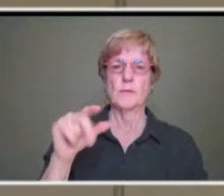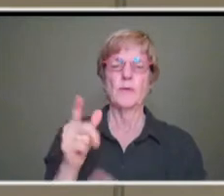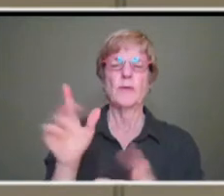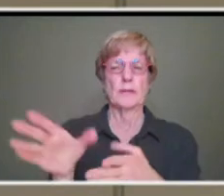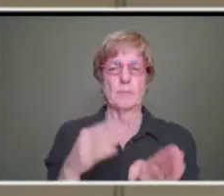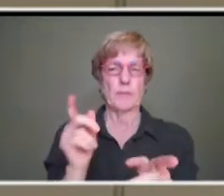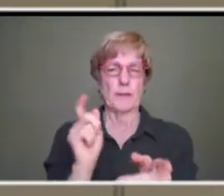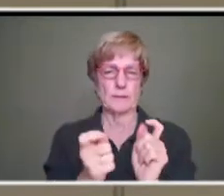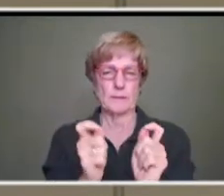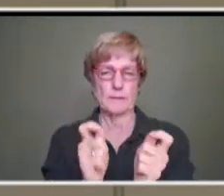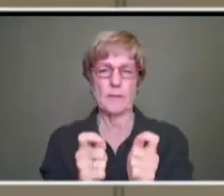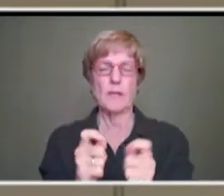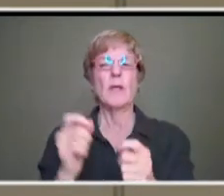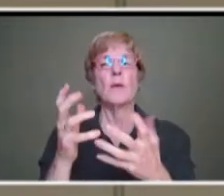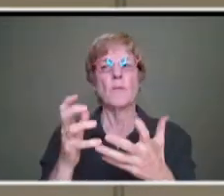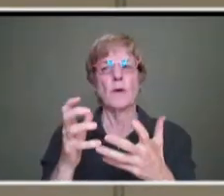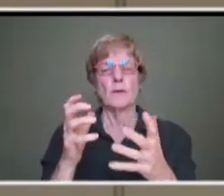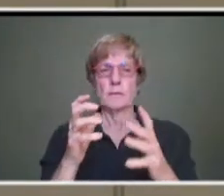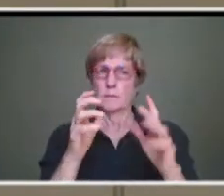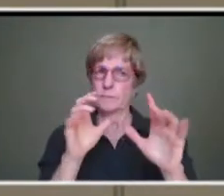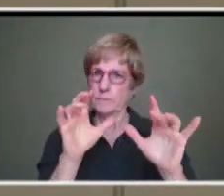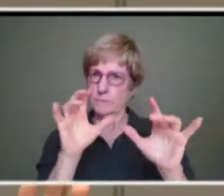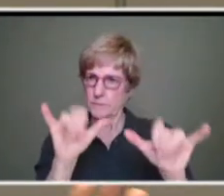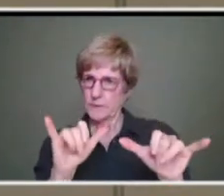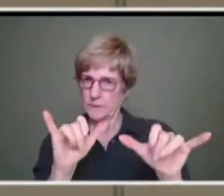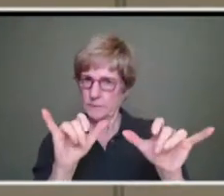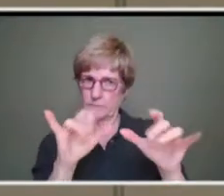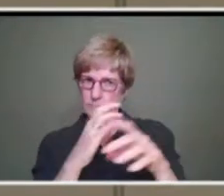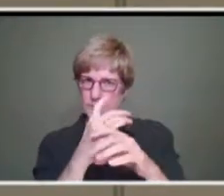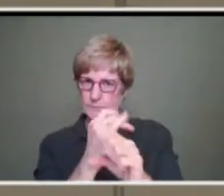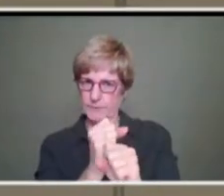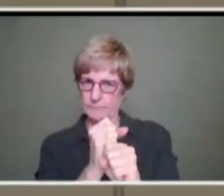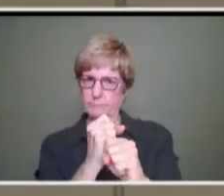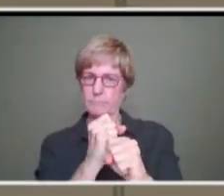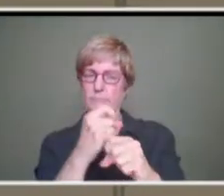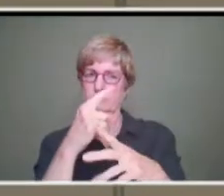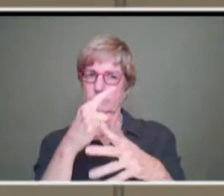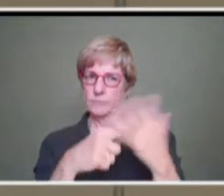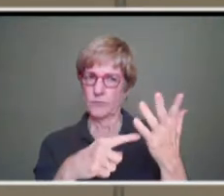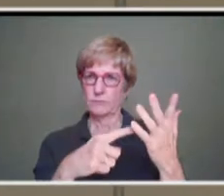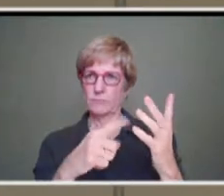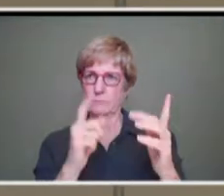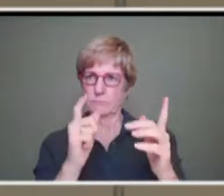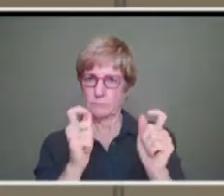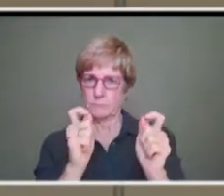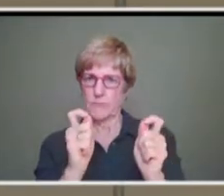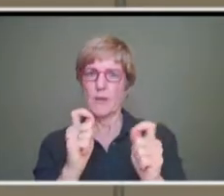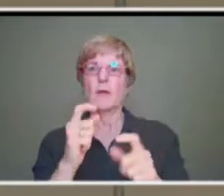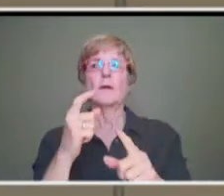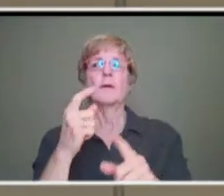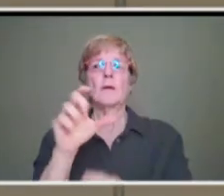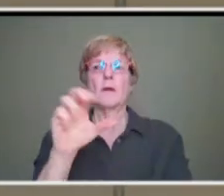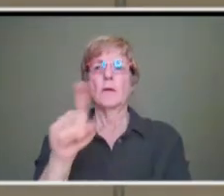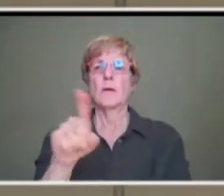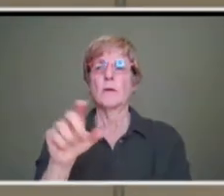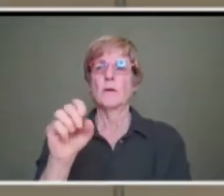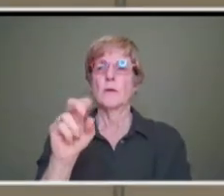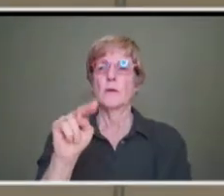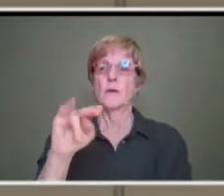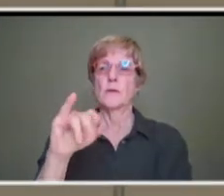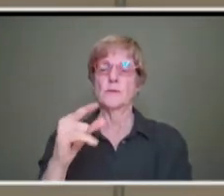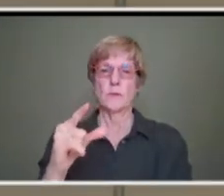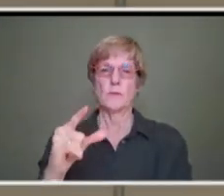their uh the consistency statement to be concise um from the zoning committee's a